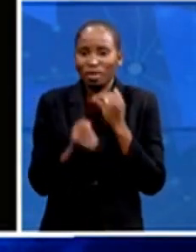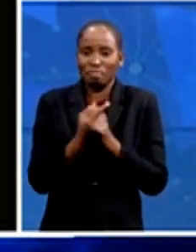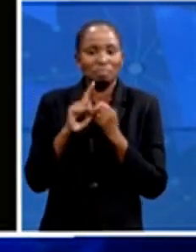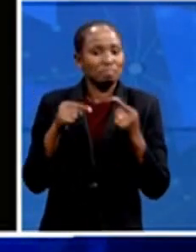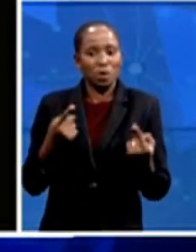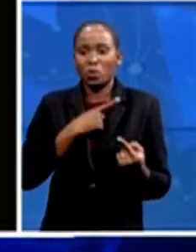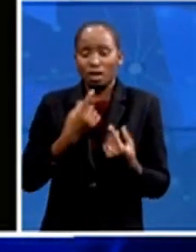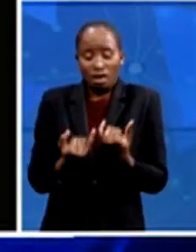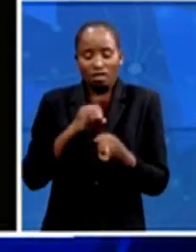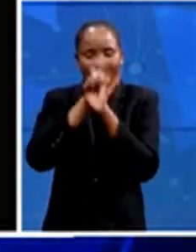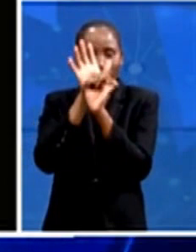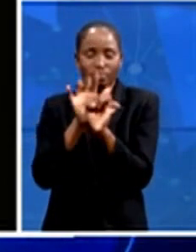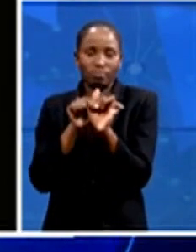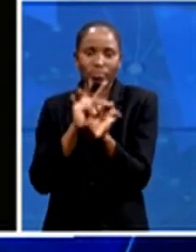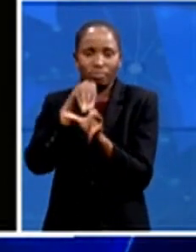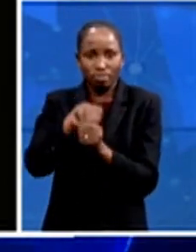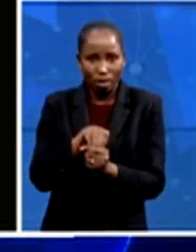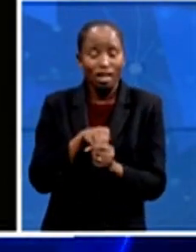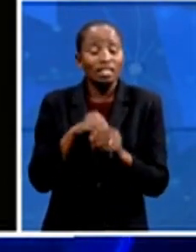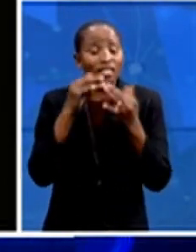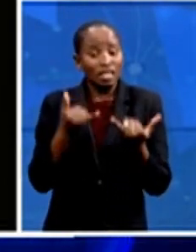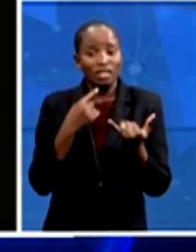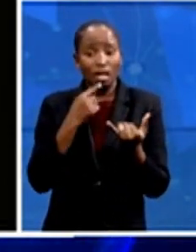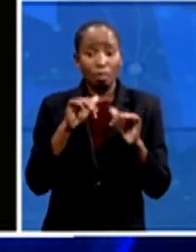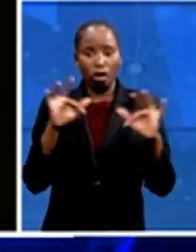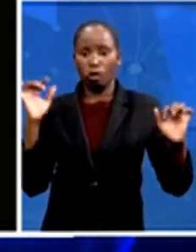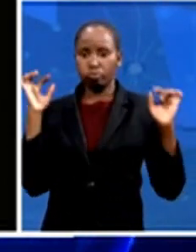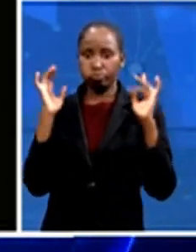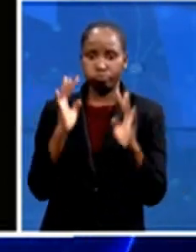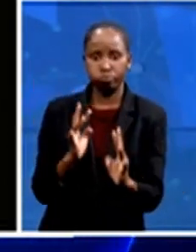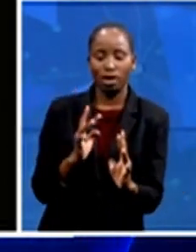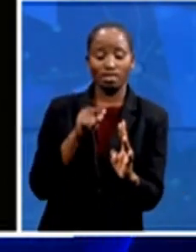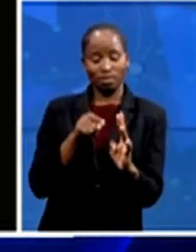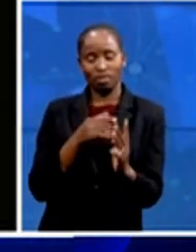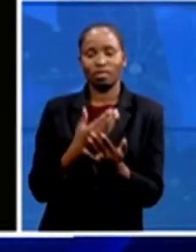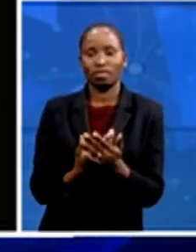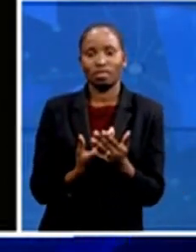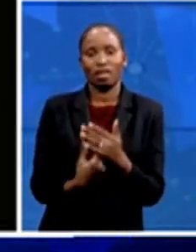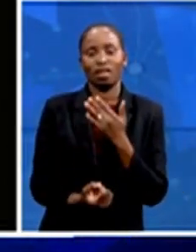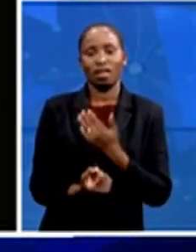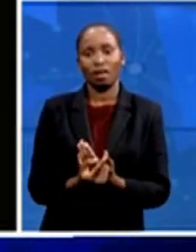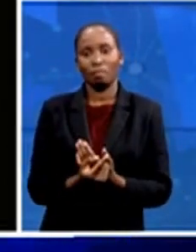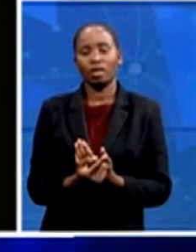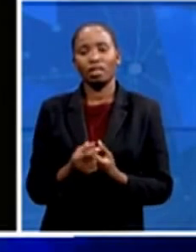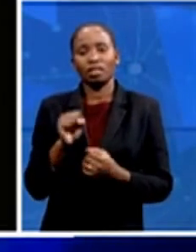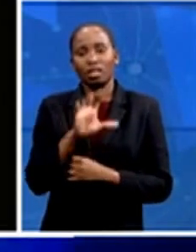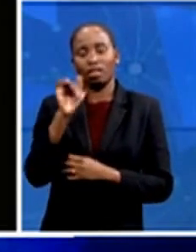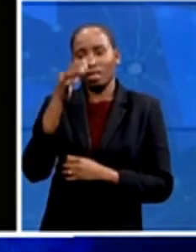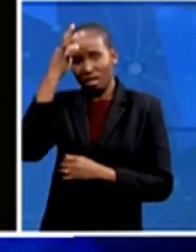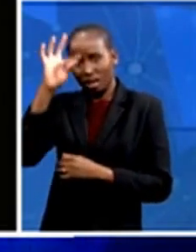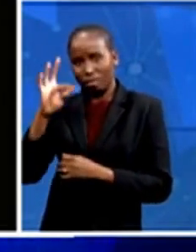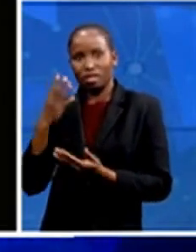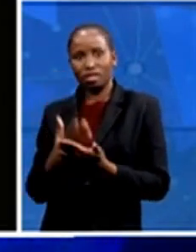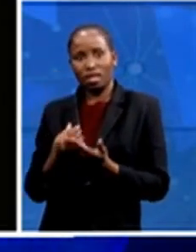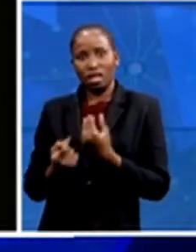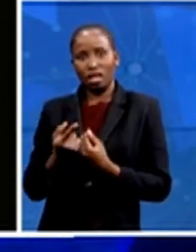large gatherings would actually undermine the work of the South African government to actually reduce, the number of new infections. And of